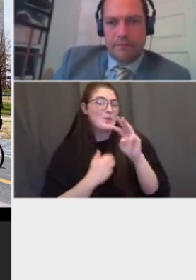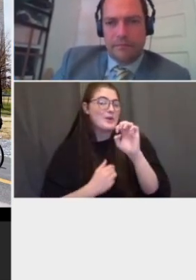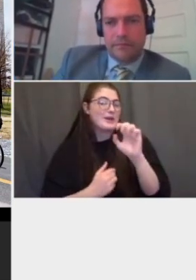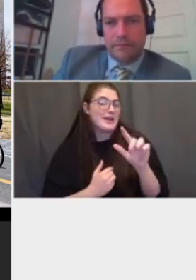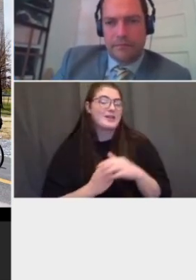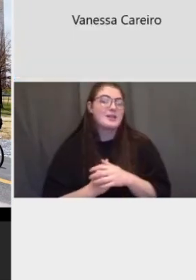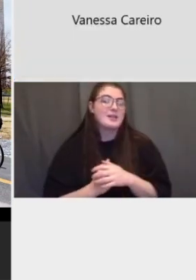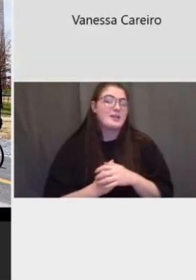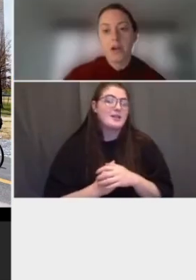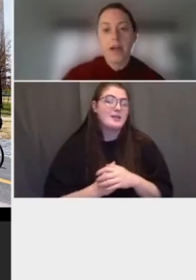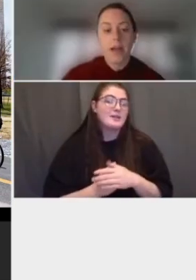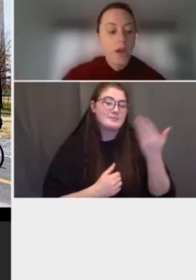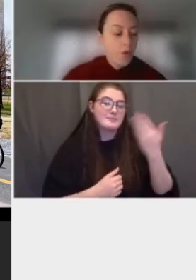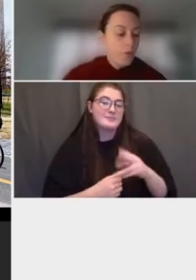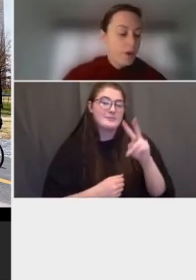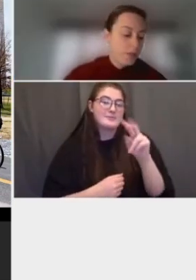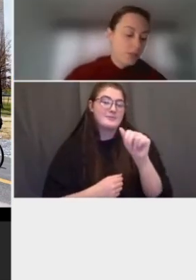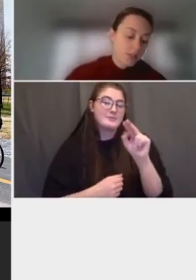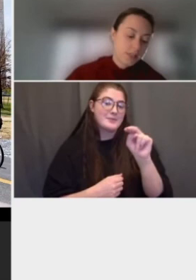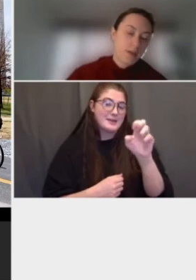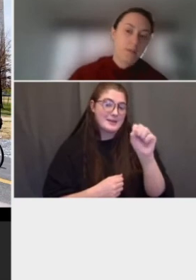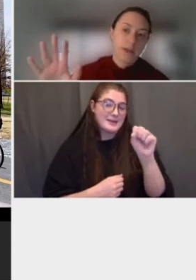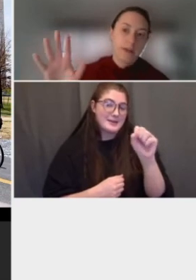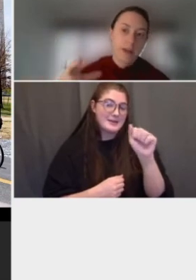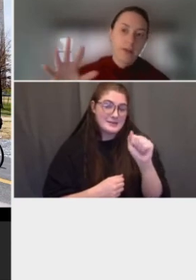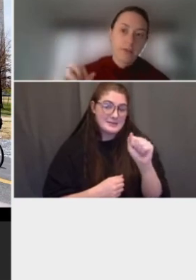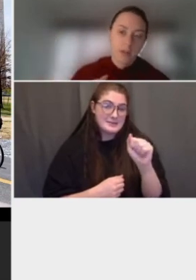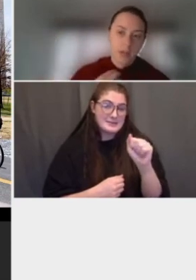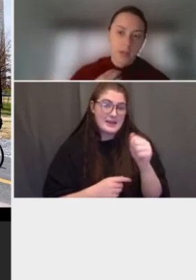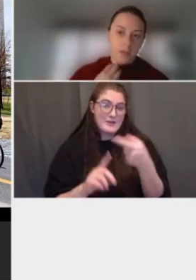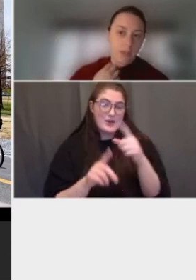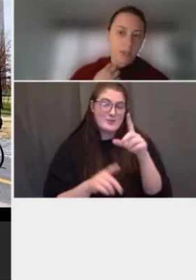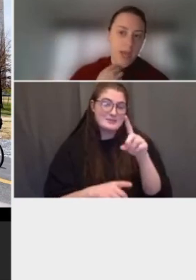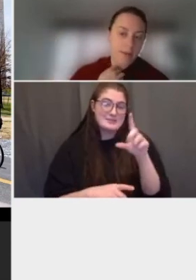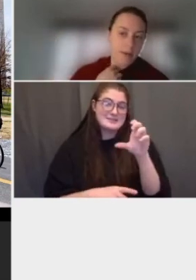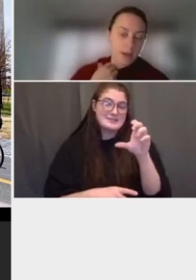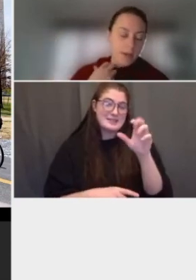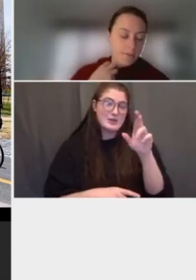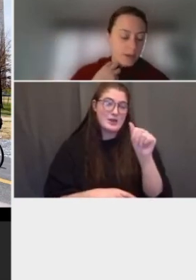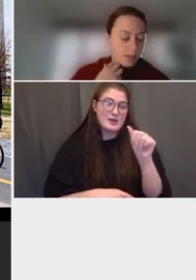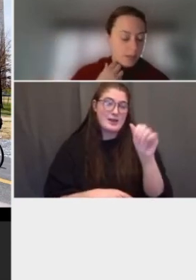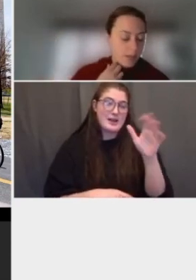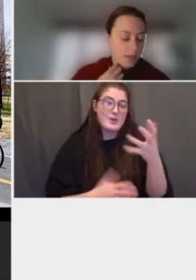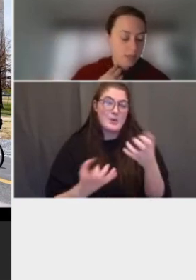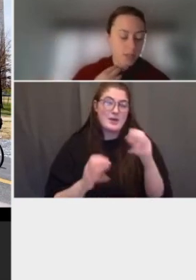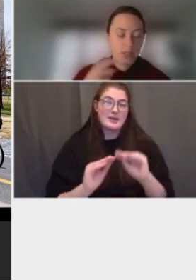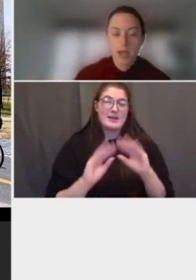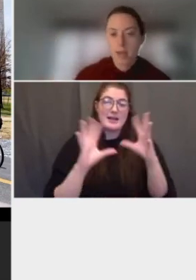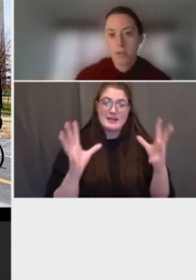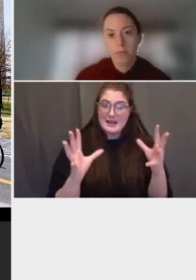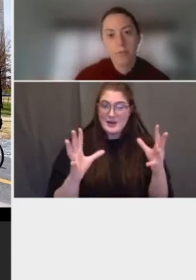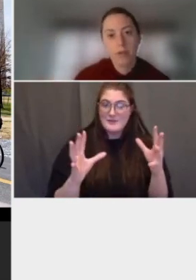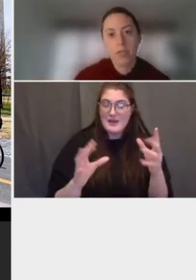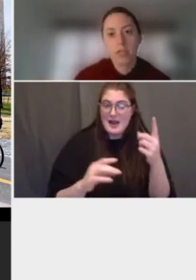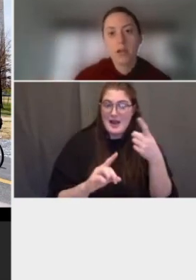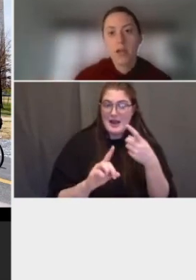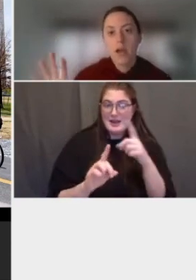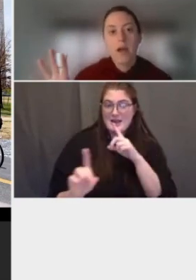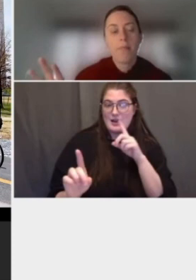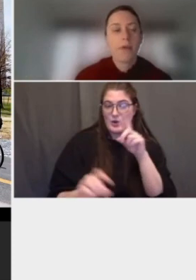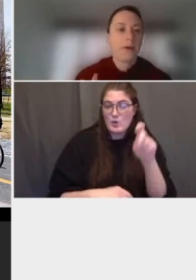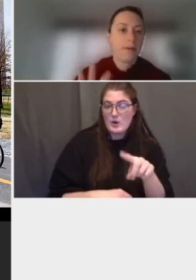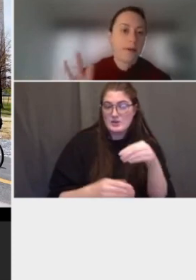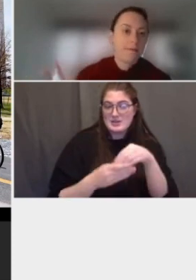is Vanessa Carrero. I'm from DCRA. Wanted to just clarify, I know there was an answer in the chat about vending slots, and just to add more